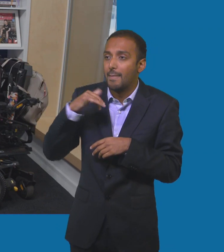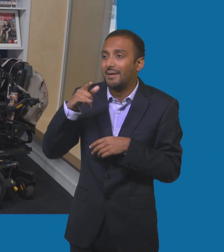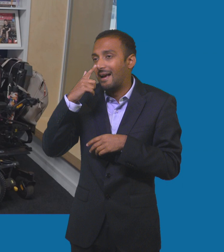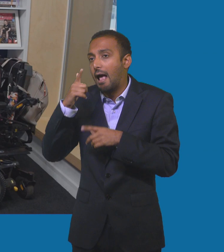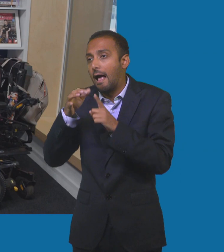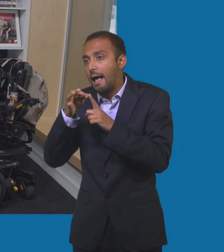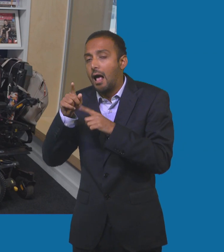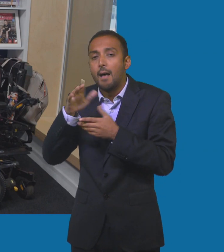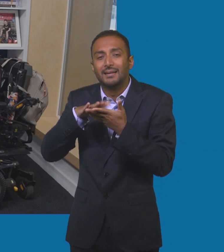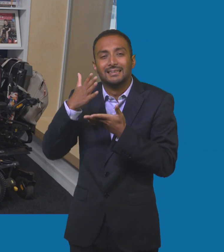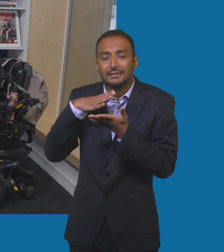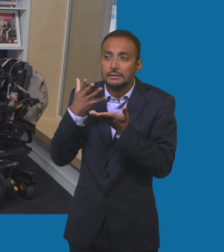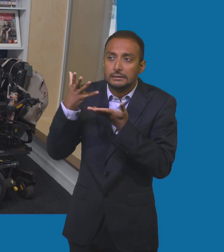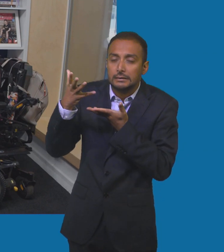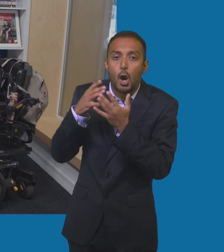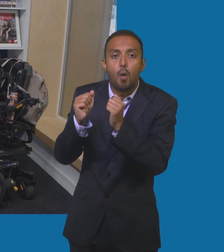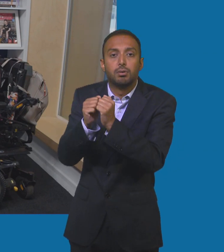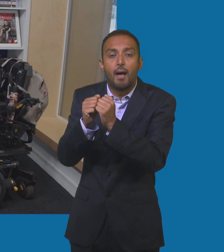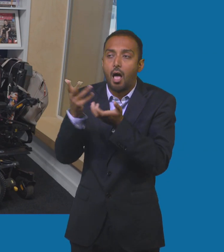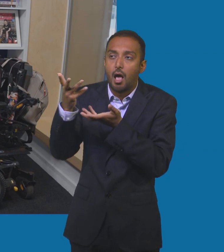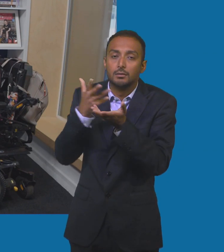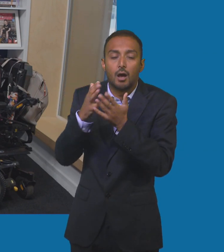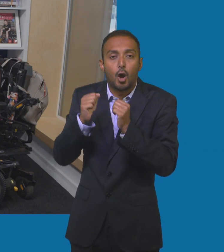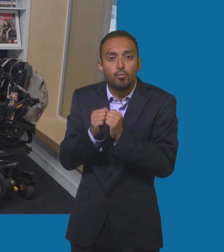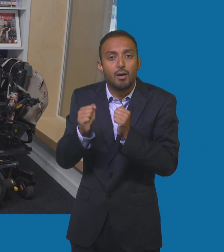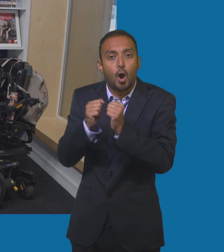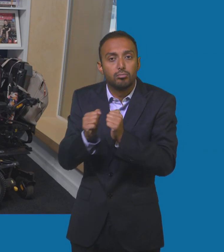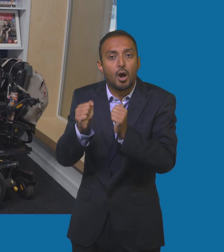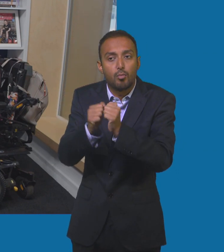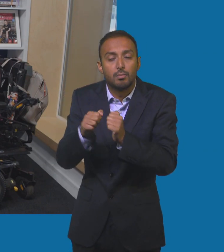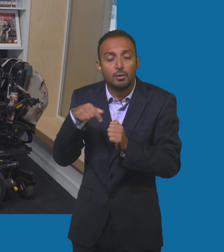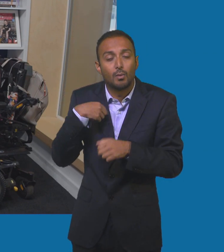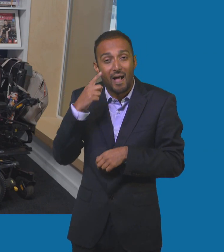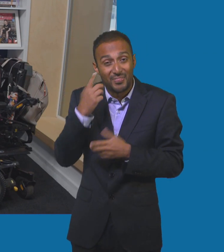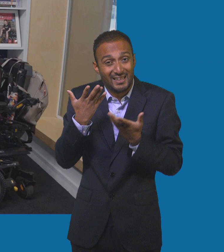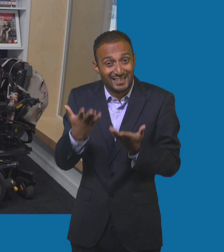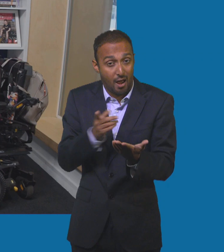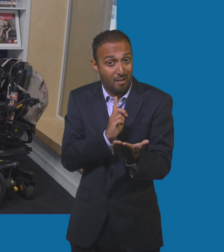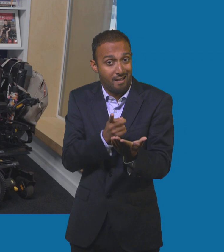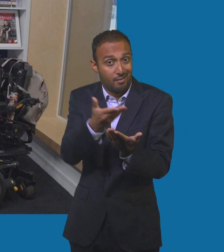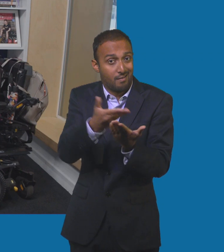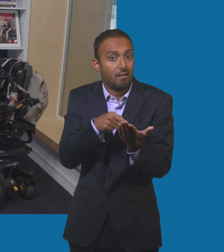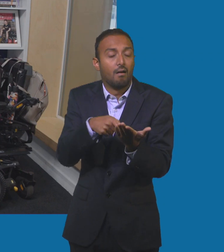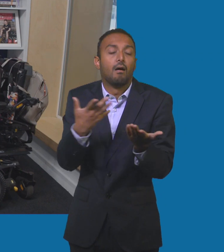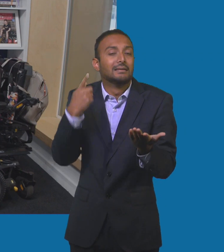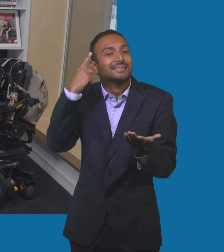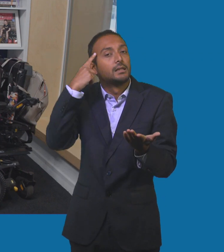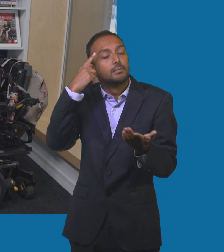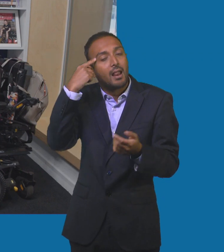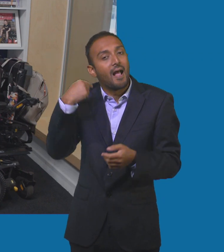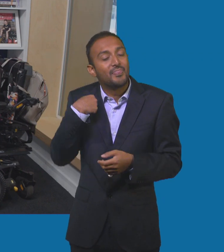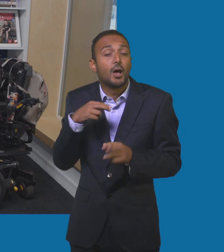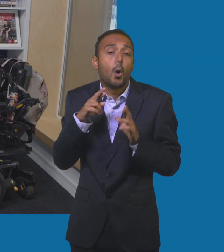we've come to something really sensible that can be achieved, but equally is going to make chargers a lot more usable for a lot of people. That's